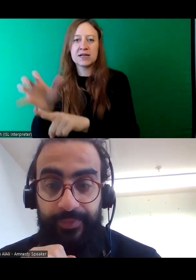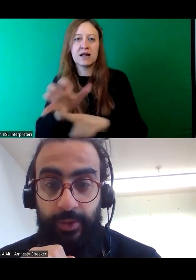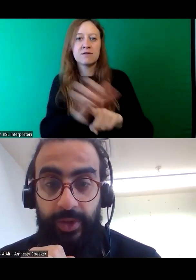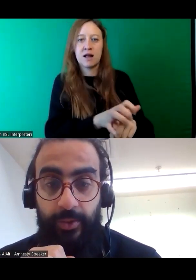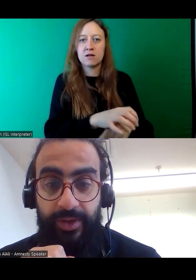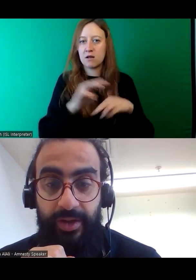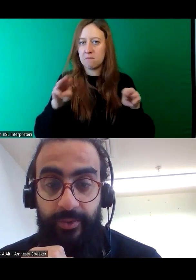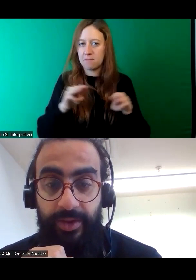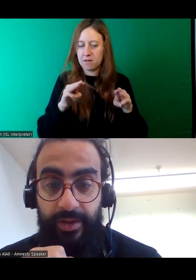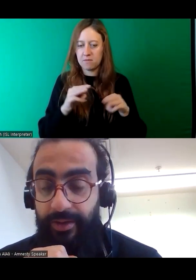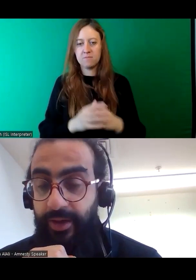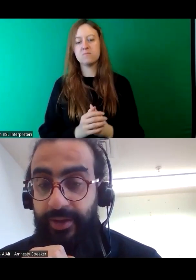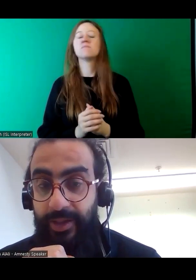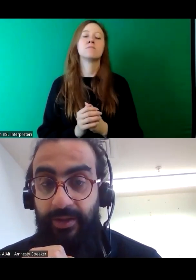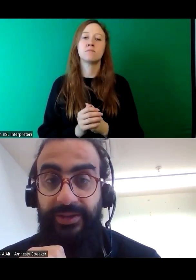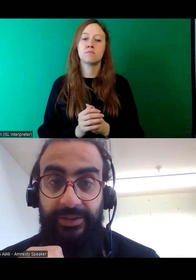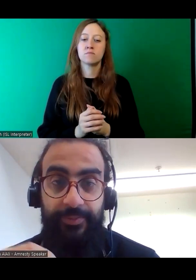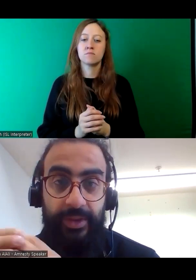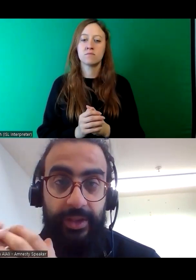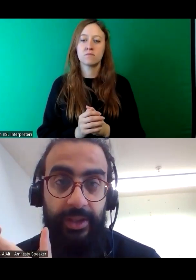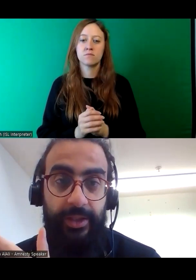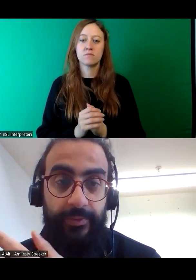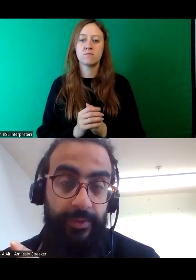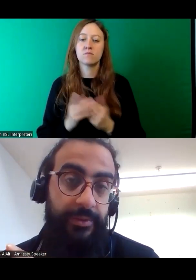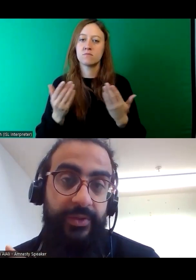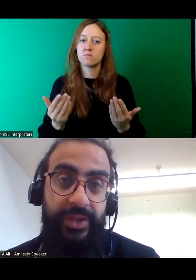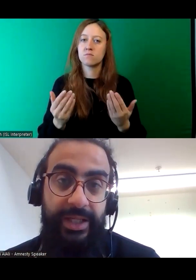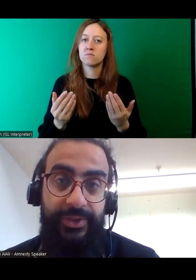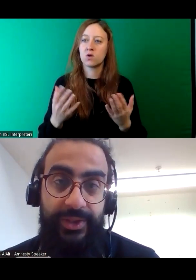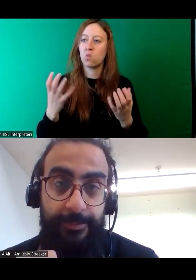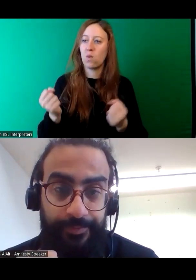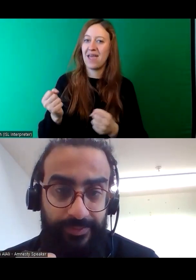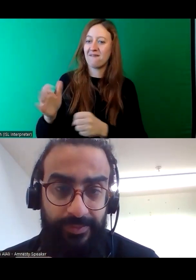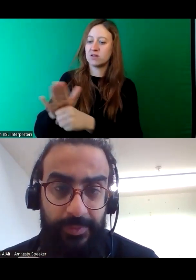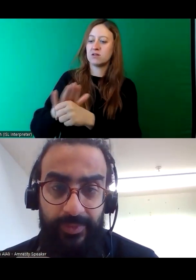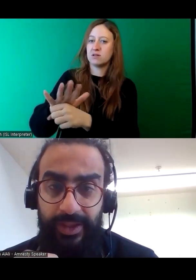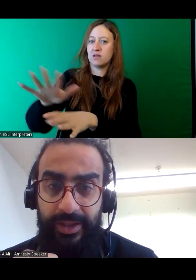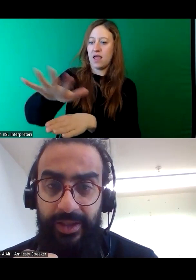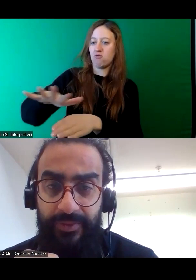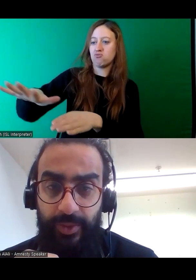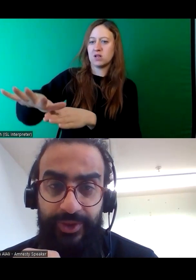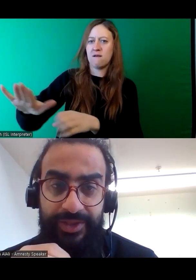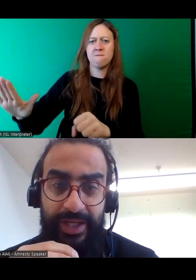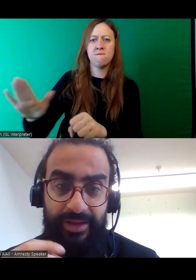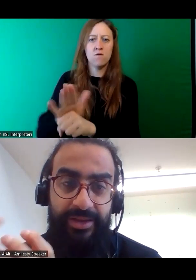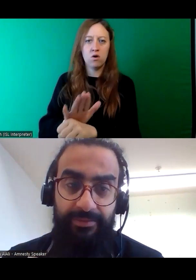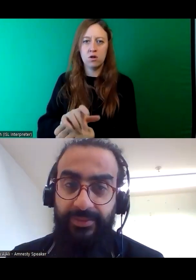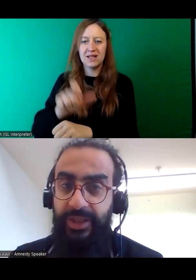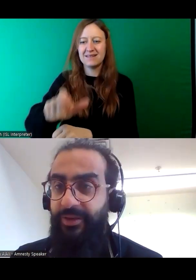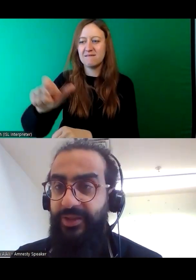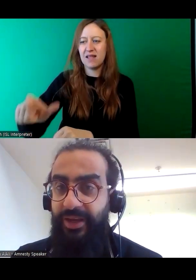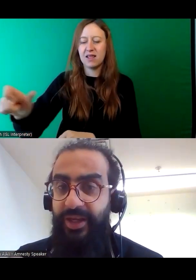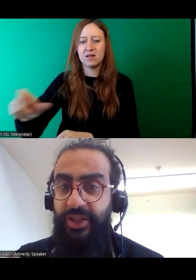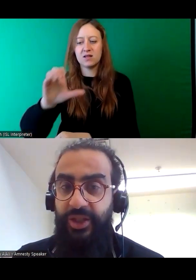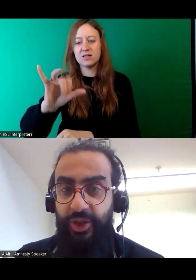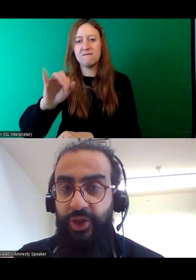especially when there are areas that are full of civilians. If you want to attack